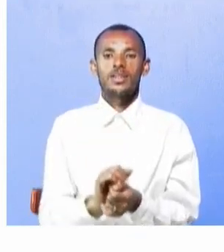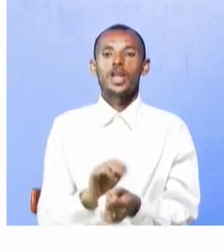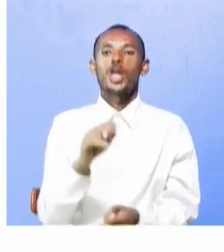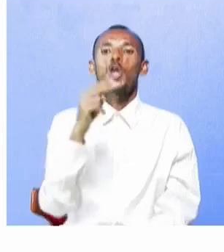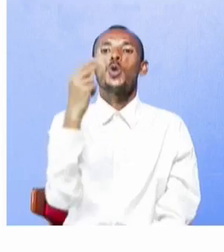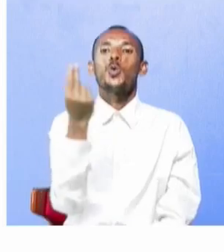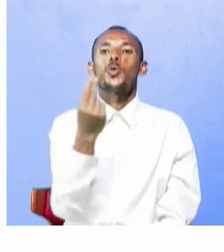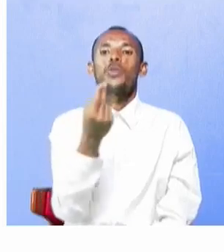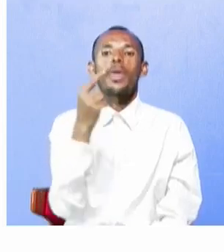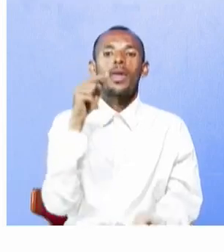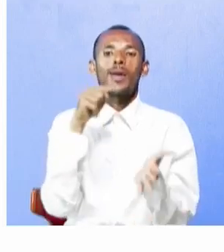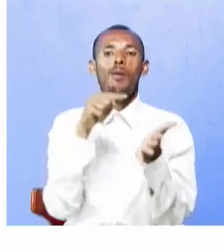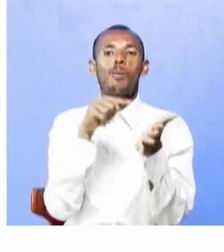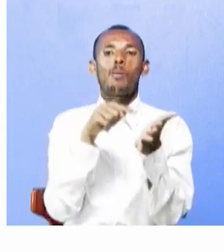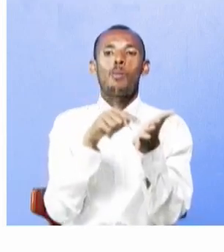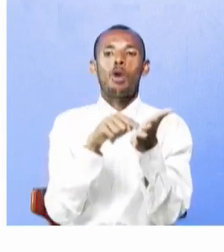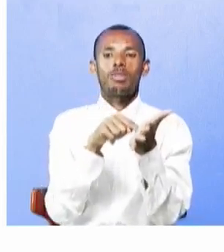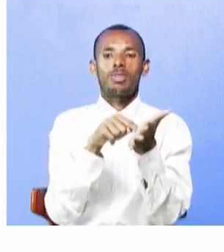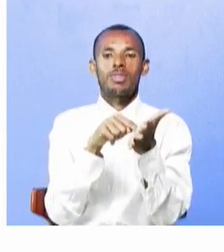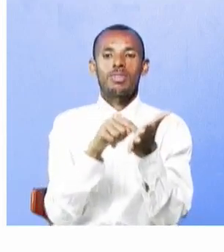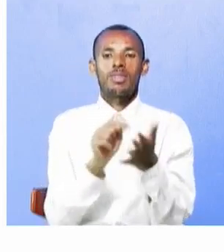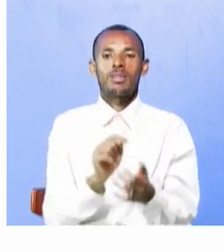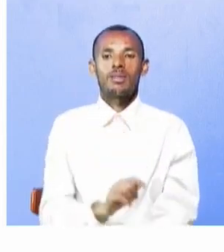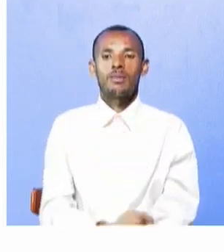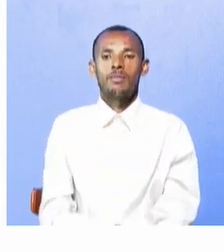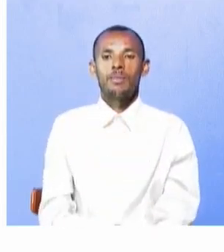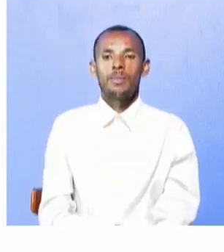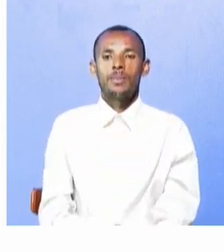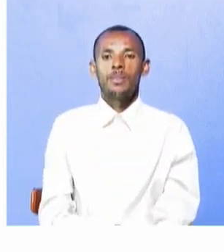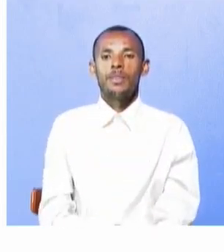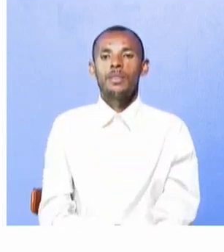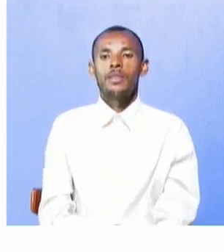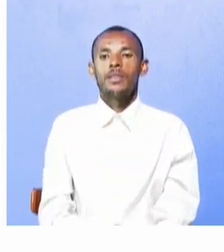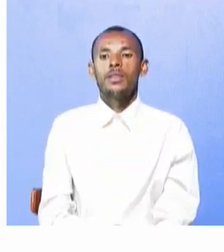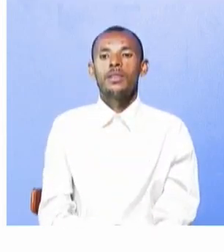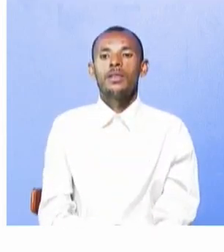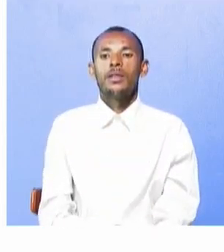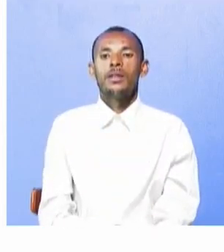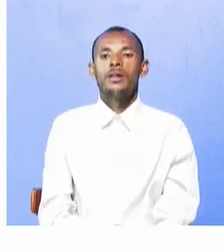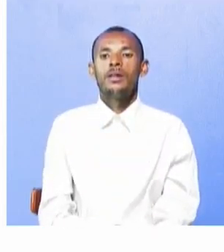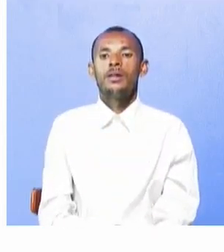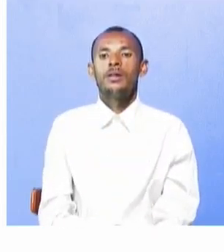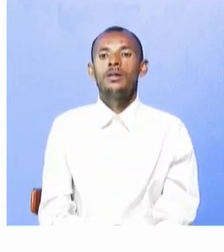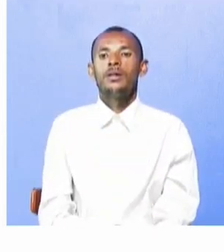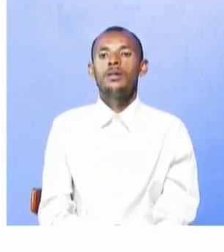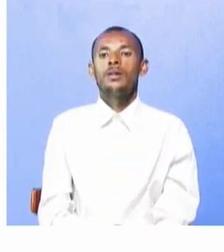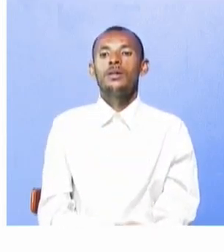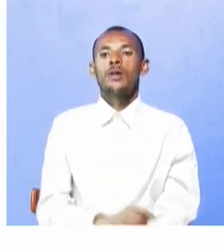using points, okay? Construct